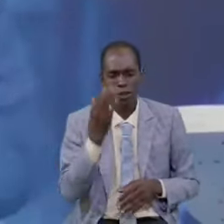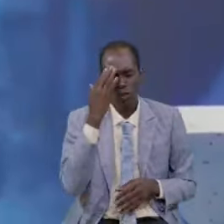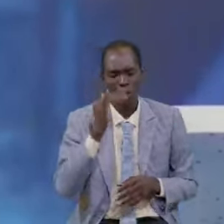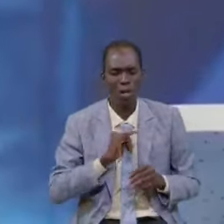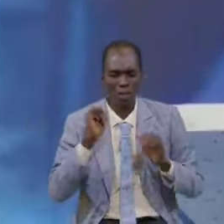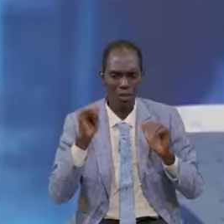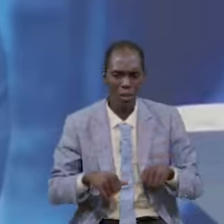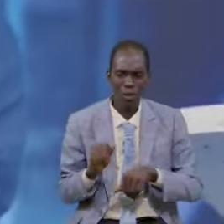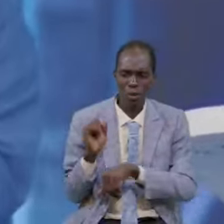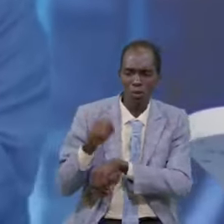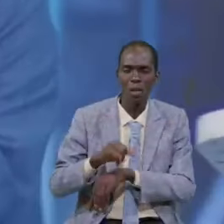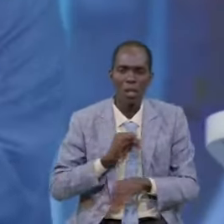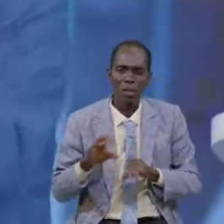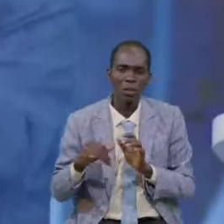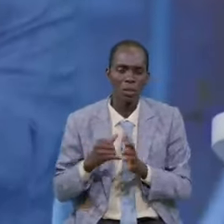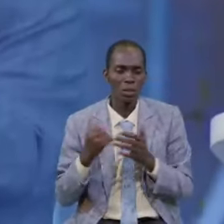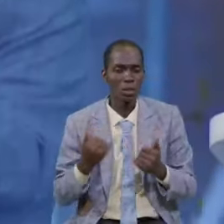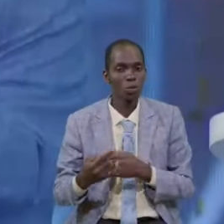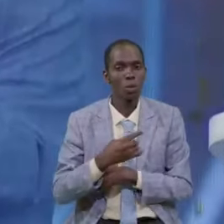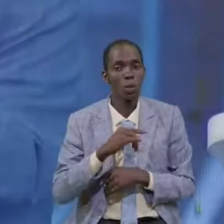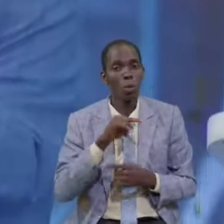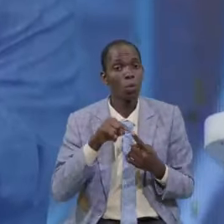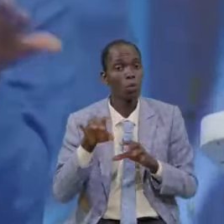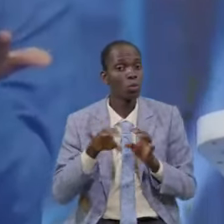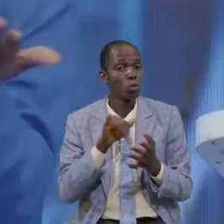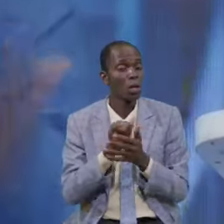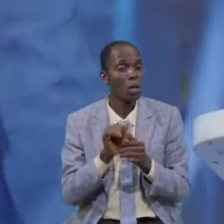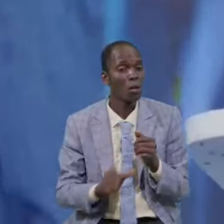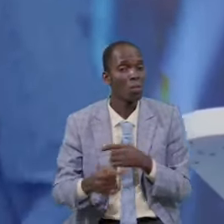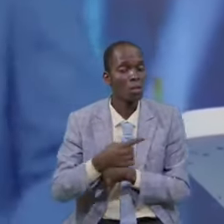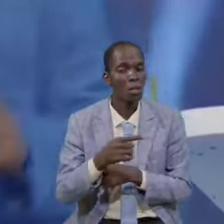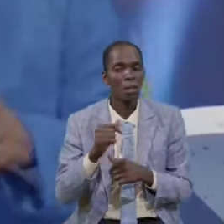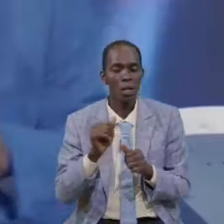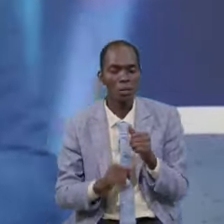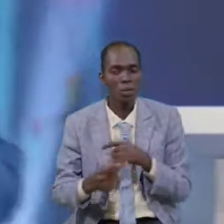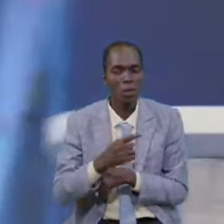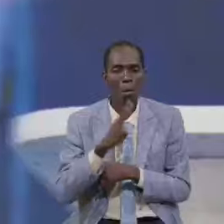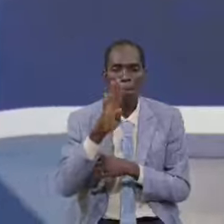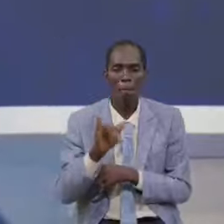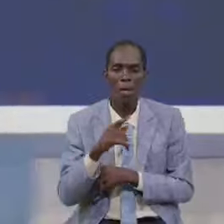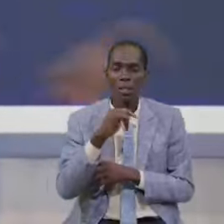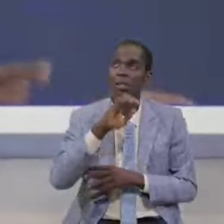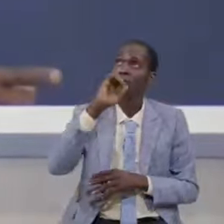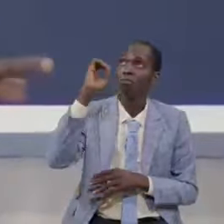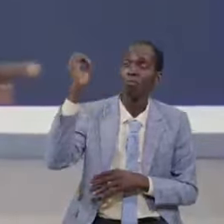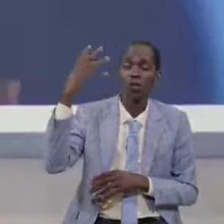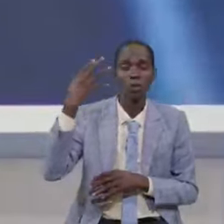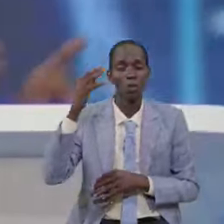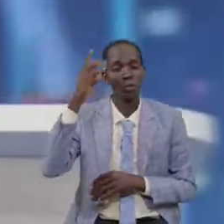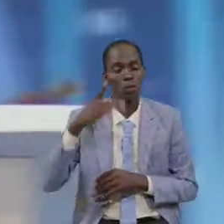When you do that every day, by the strength of the Lord, by the help of the Lord, you'll be